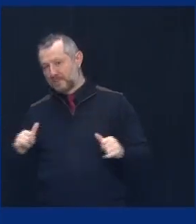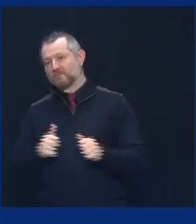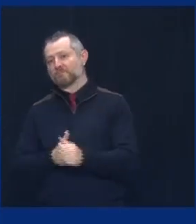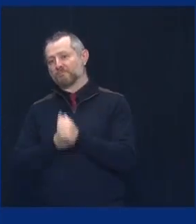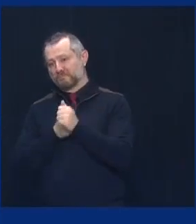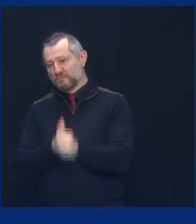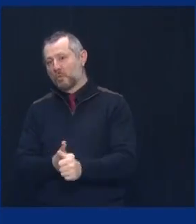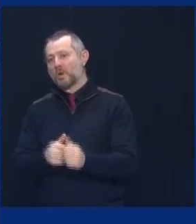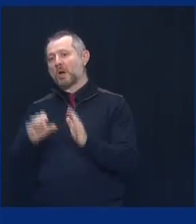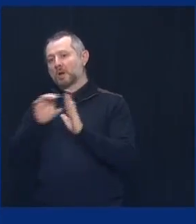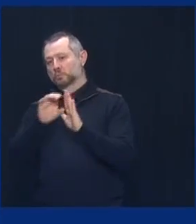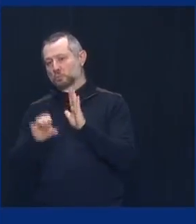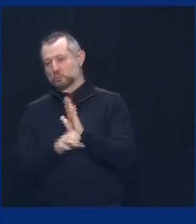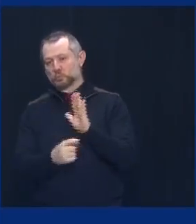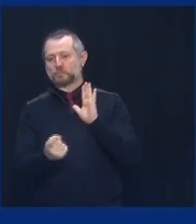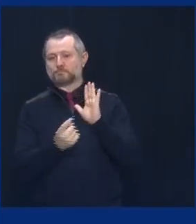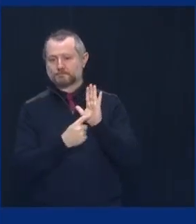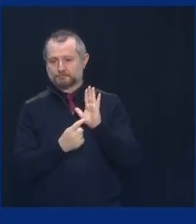under 30 minutes.